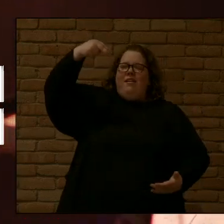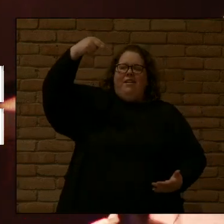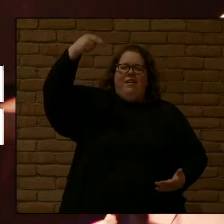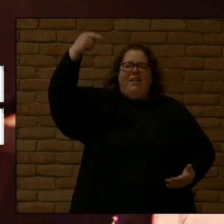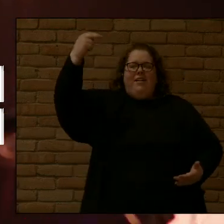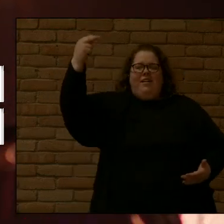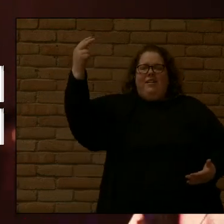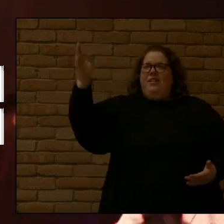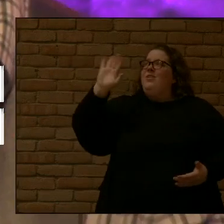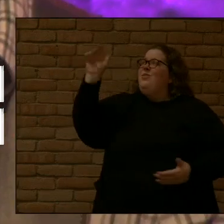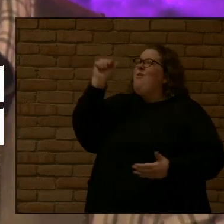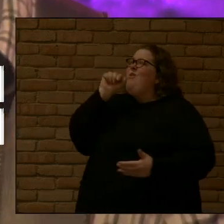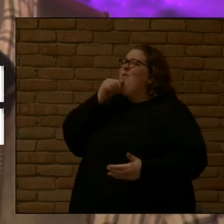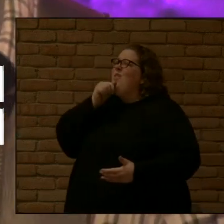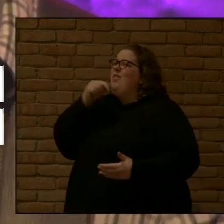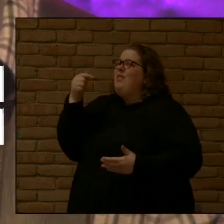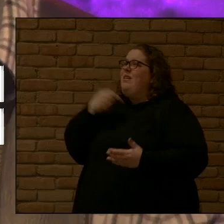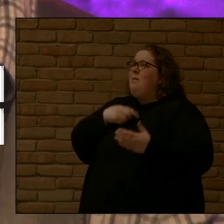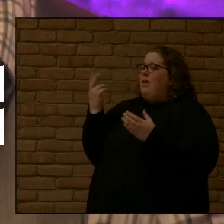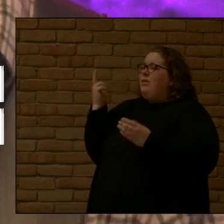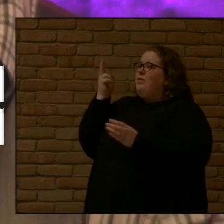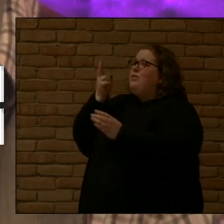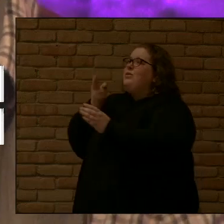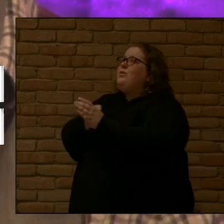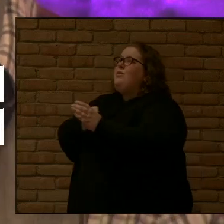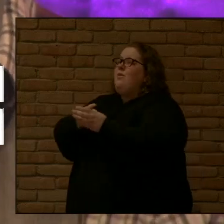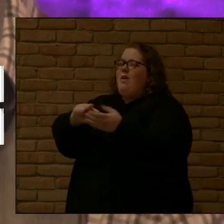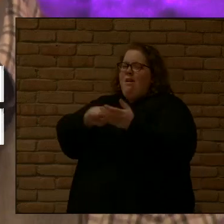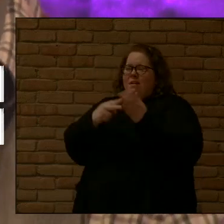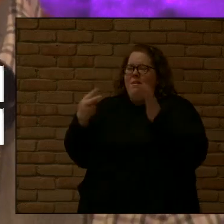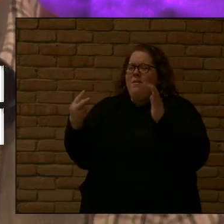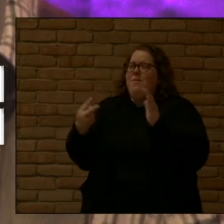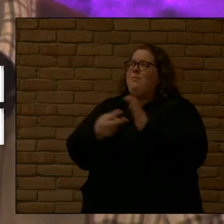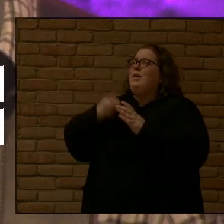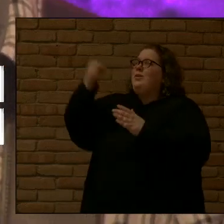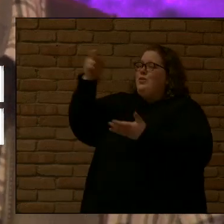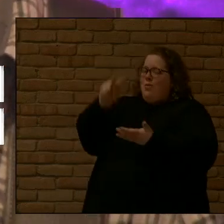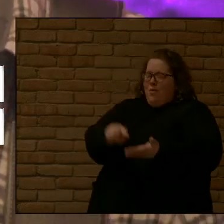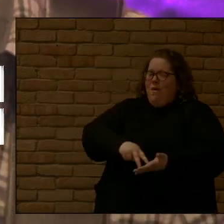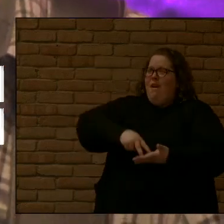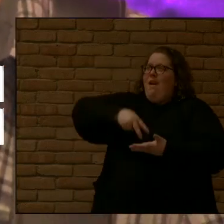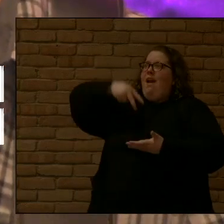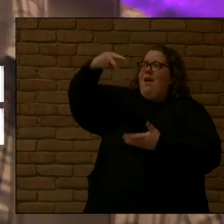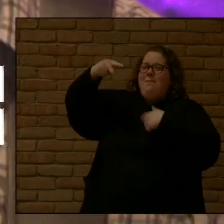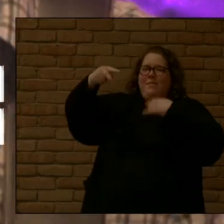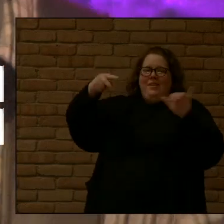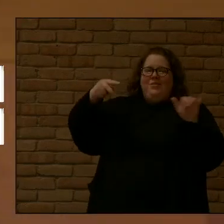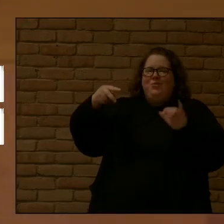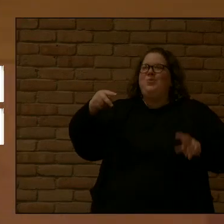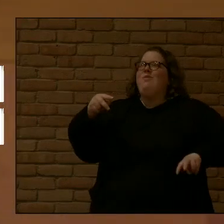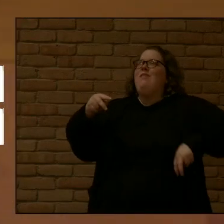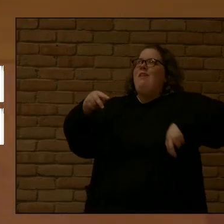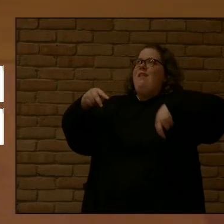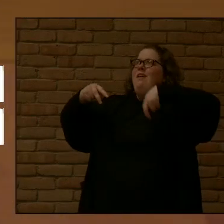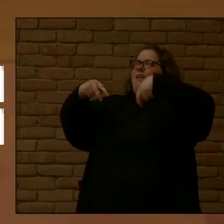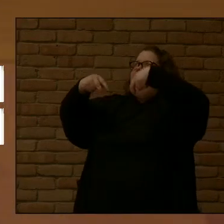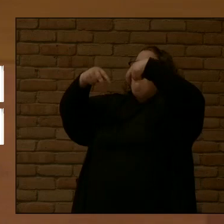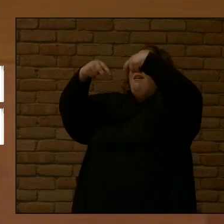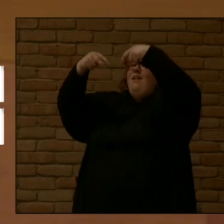I join you in your sufferings, then I'll join you when you rise. And when